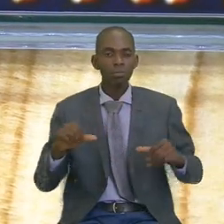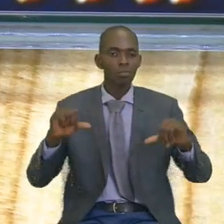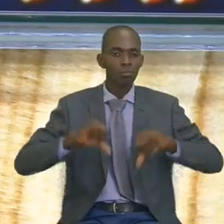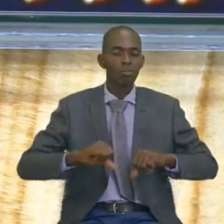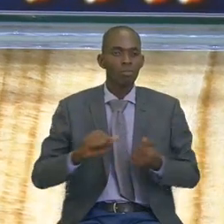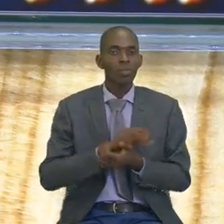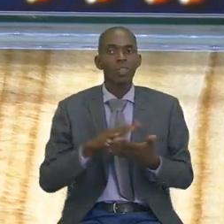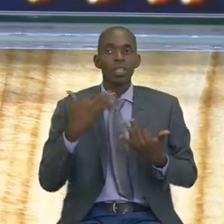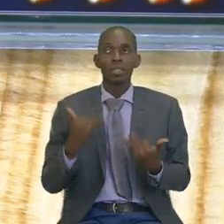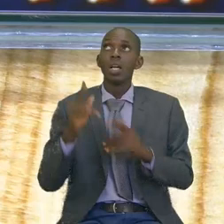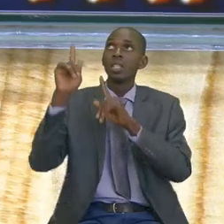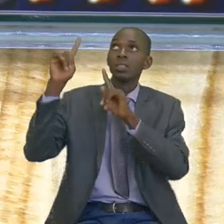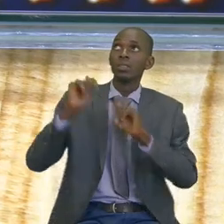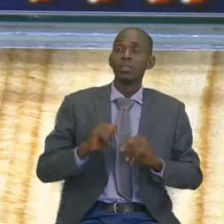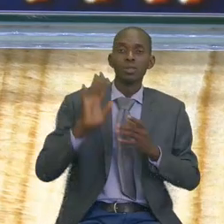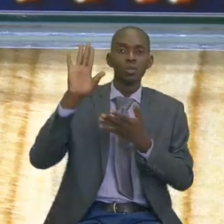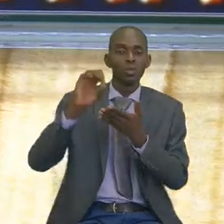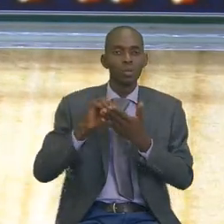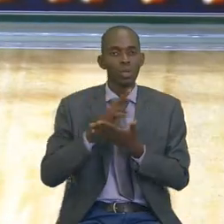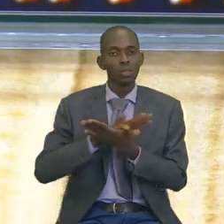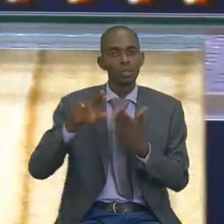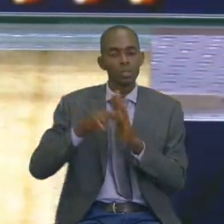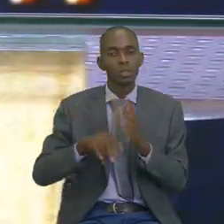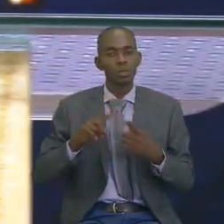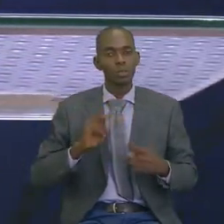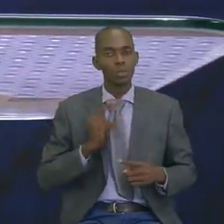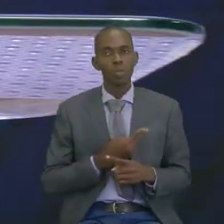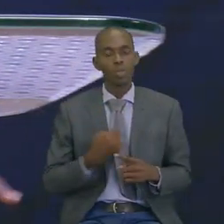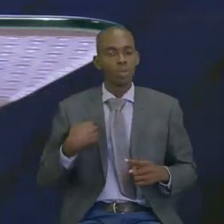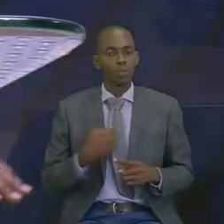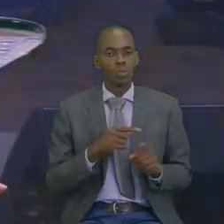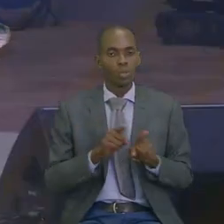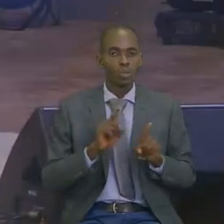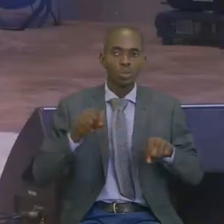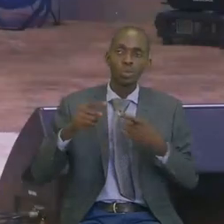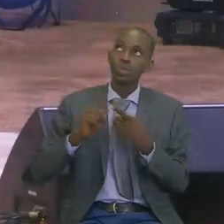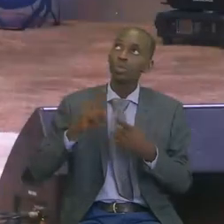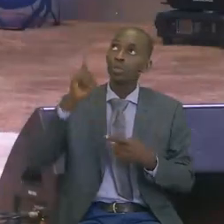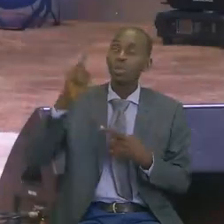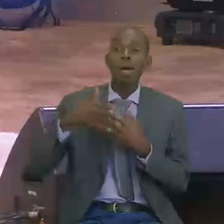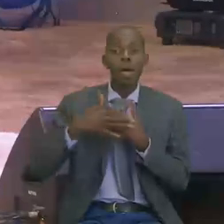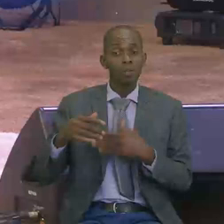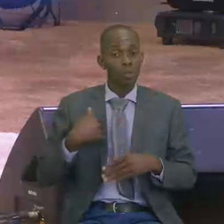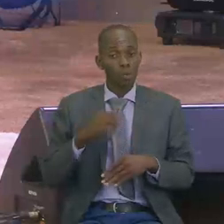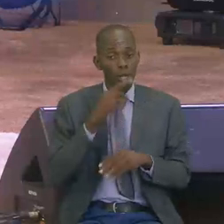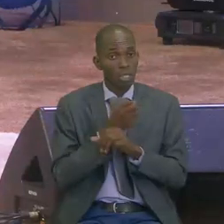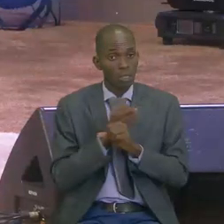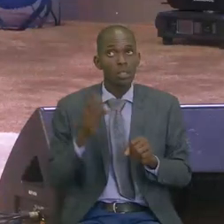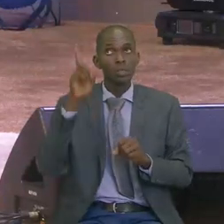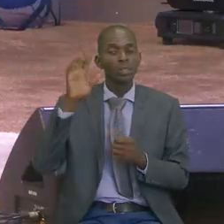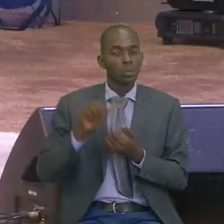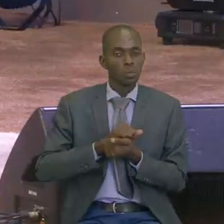his righteousness unto us. And then we also go to him, even after we are saved, and he purges us,